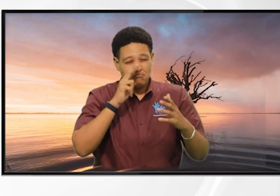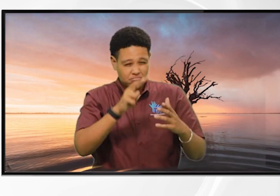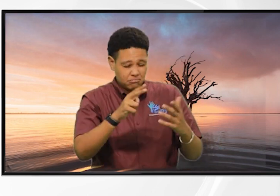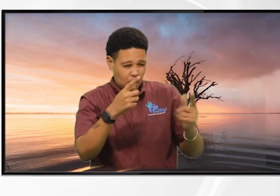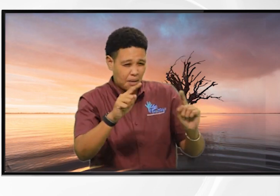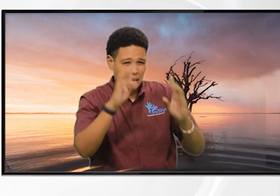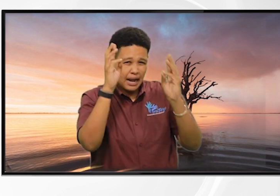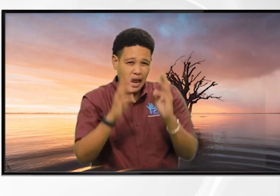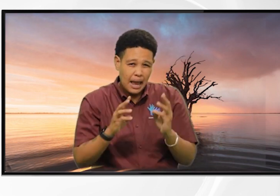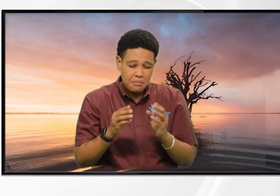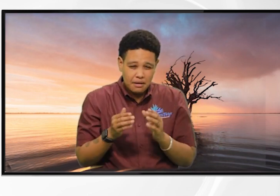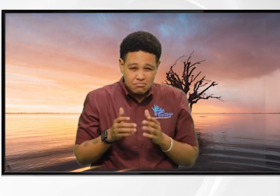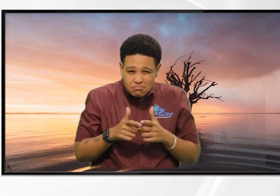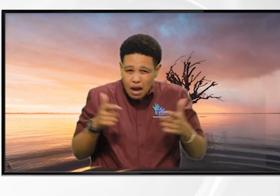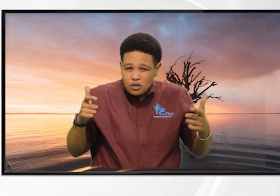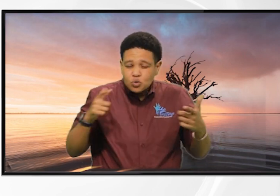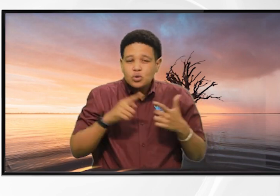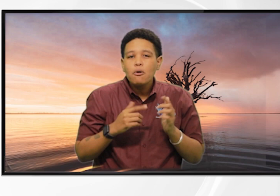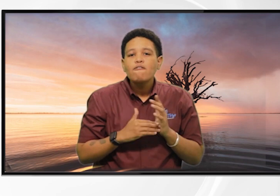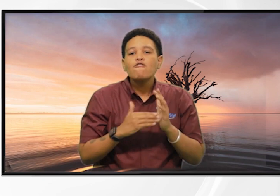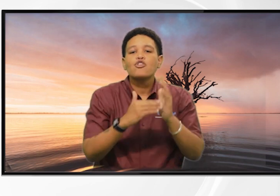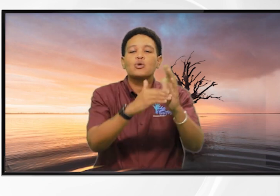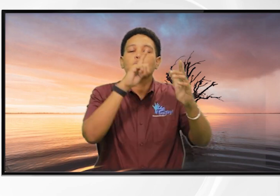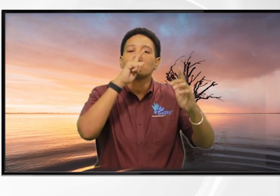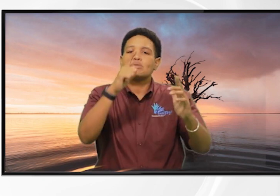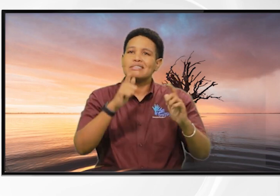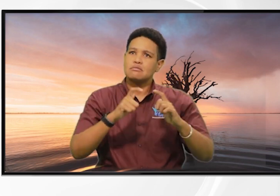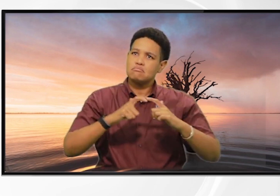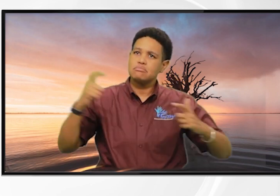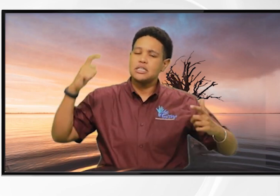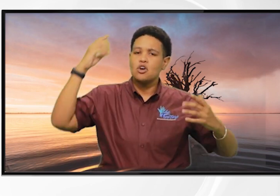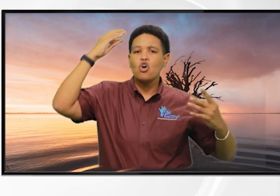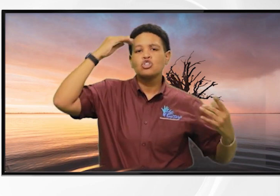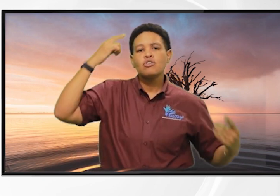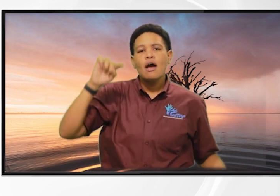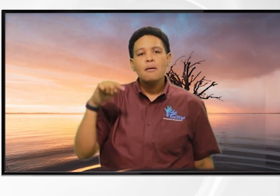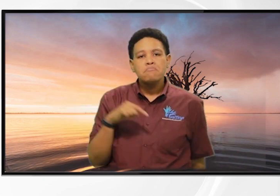and frequencies are significant considerations.